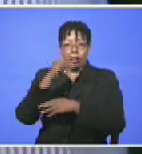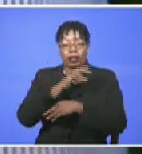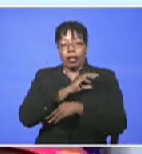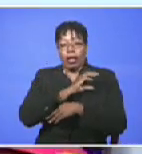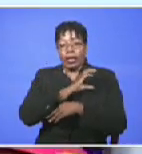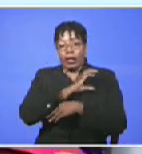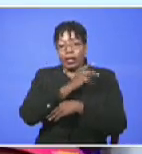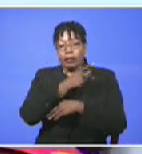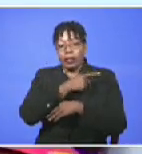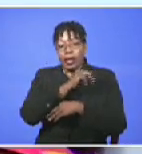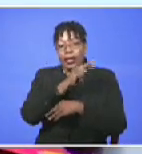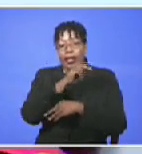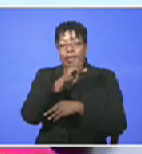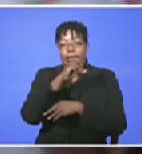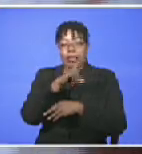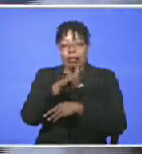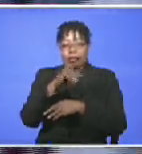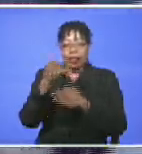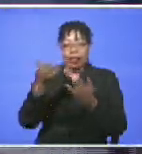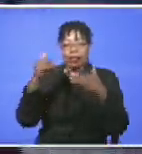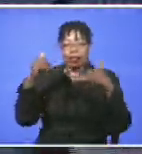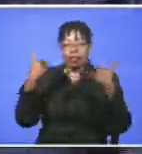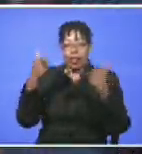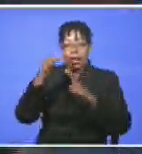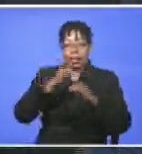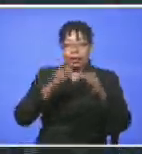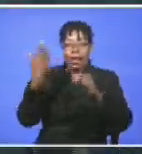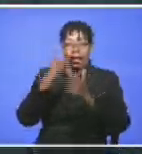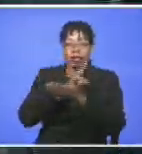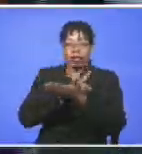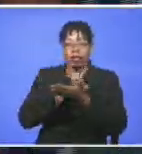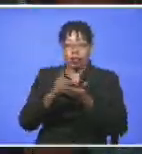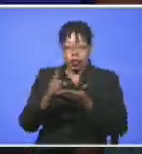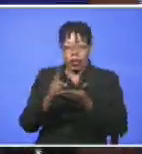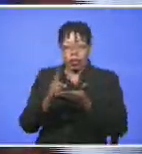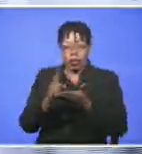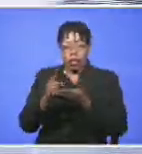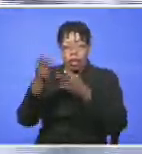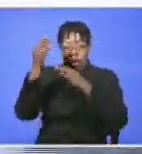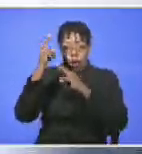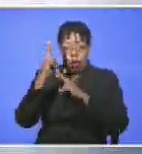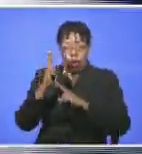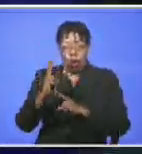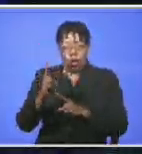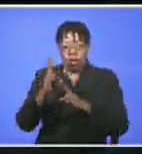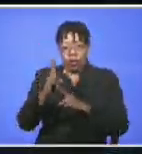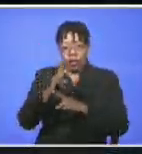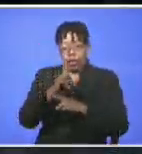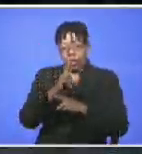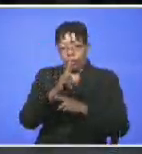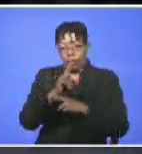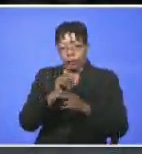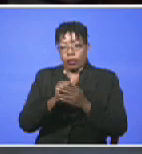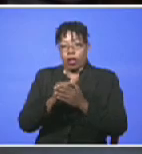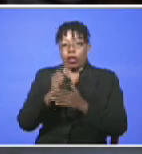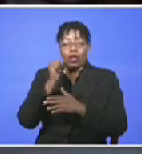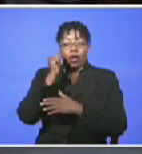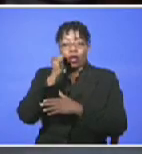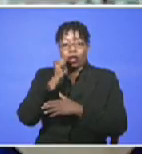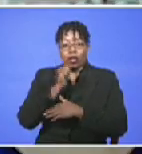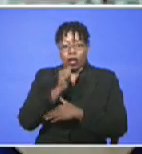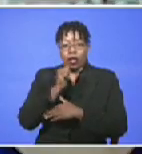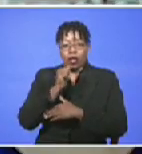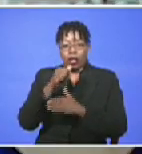Pinder. Other news tonight, Youth Month activities taking place last week with a reception honoring veteran Bahamas Girl Guides executive and youth